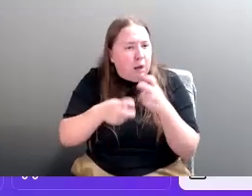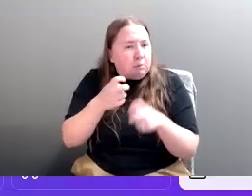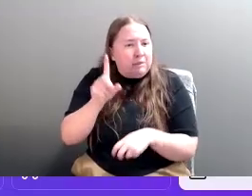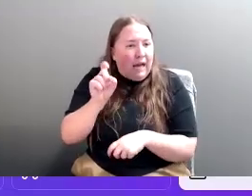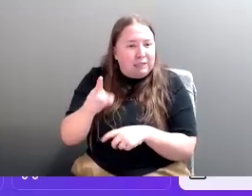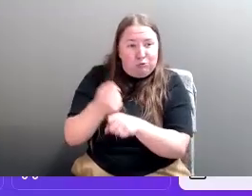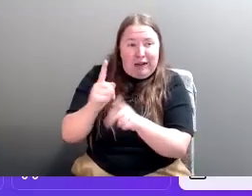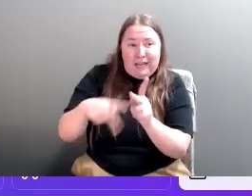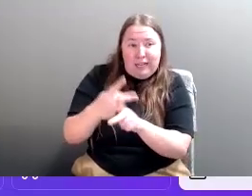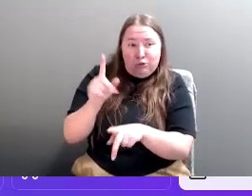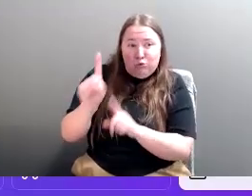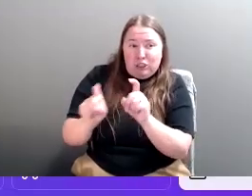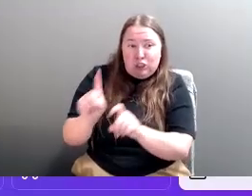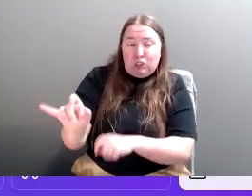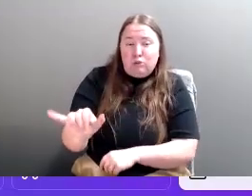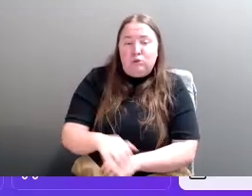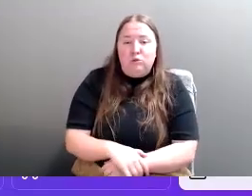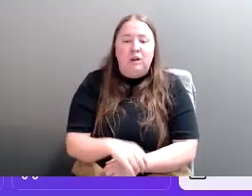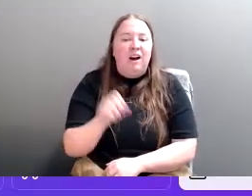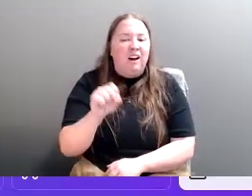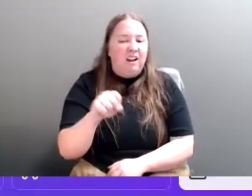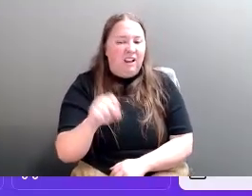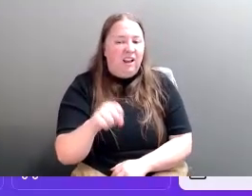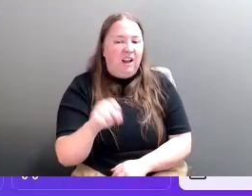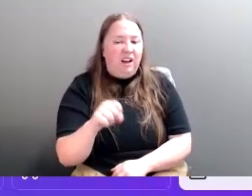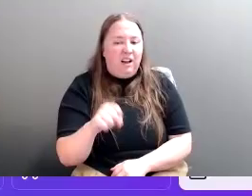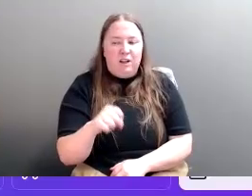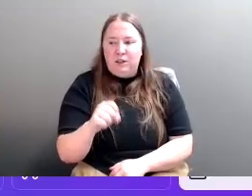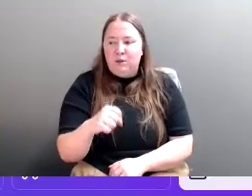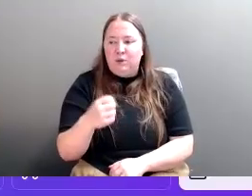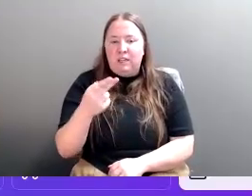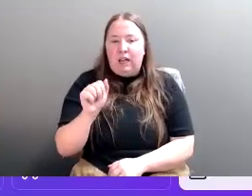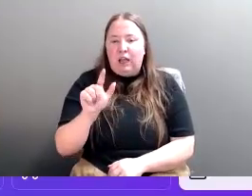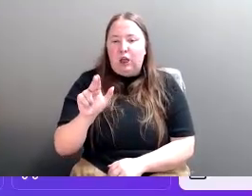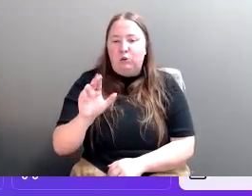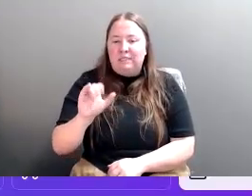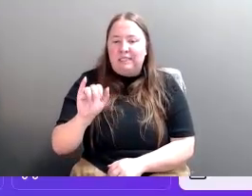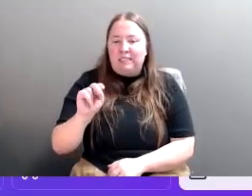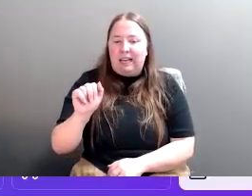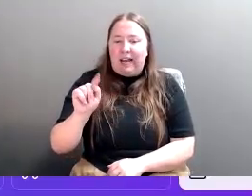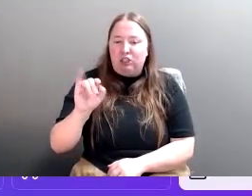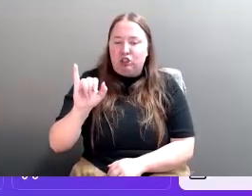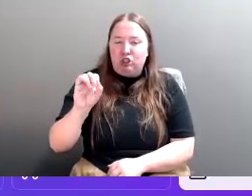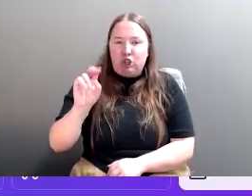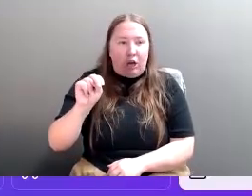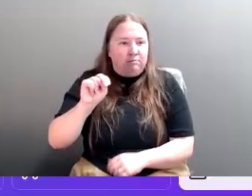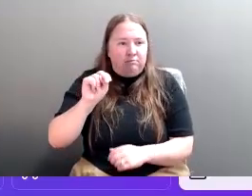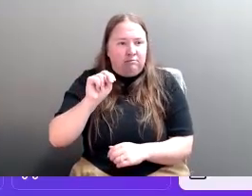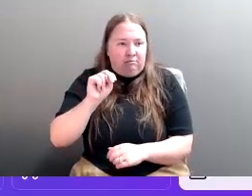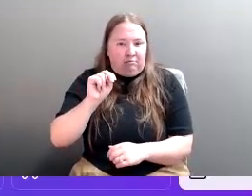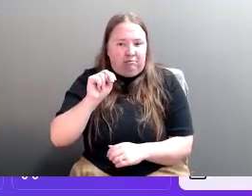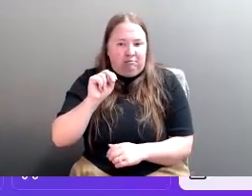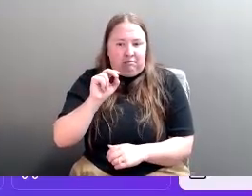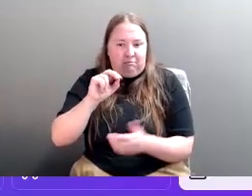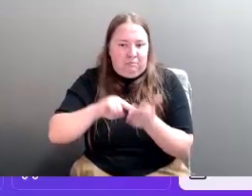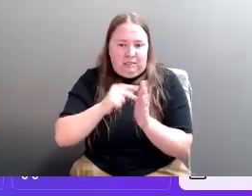ask the right kind of questions Yeah, will because come up. many times with hallucination, it's because you haven't given enough context, maybe. And I mean and I'm